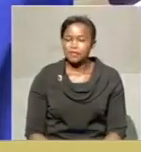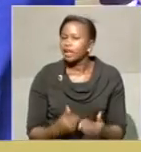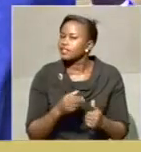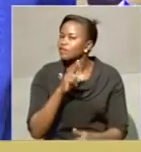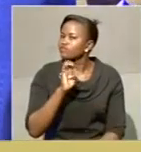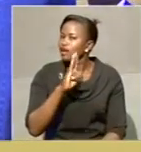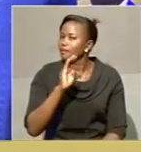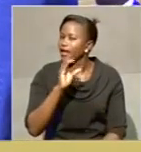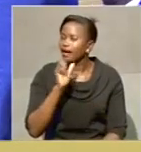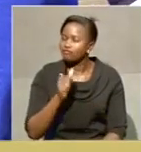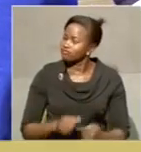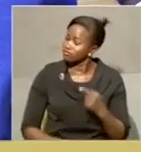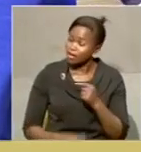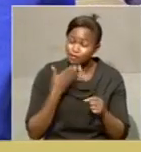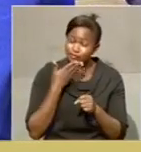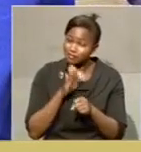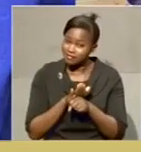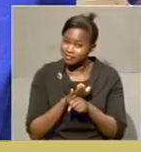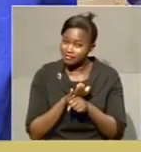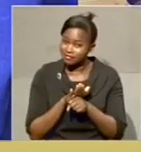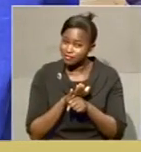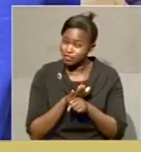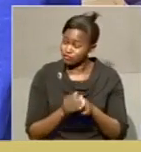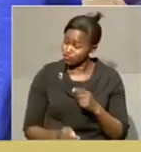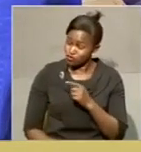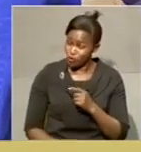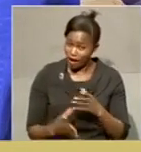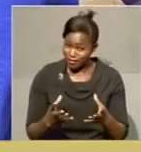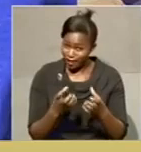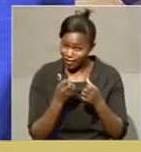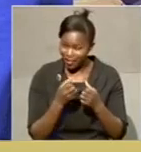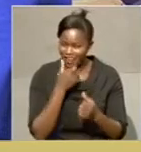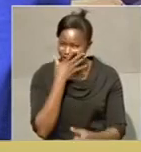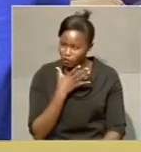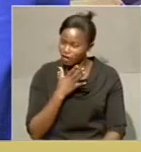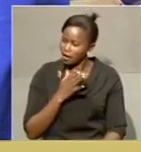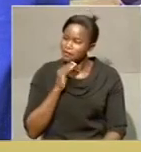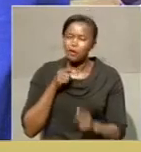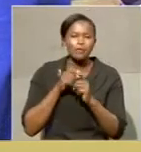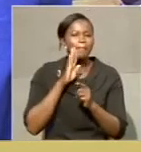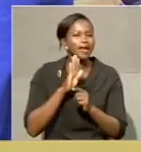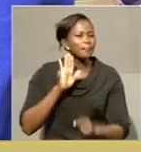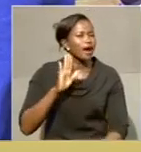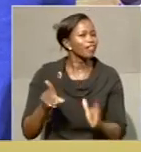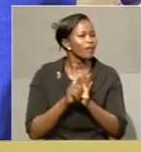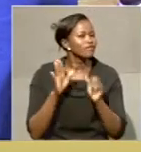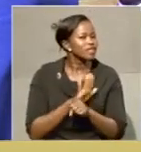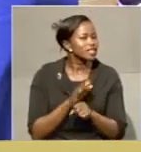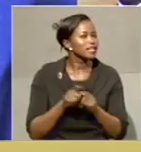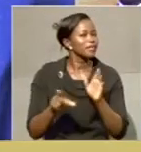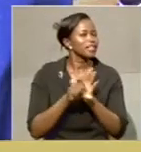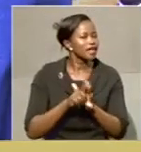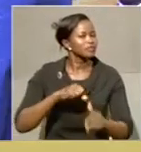Rebecca, do you promise, do you take Edward to be your lawfully and legally wedded